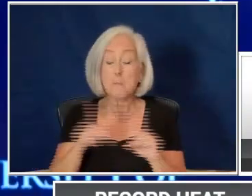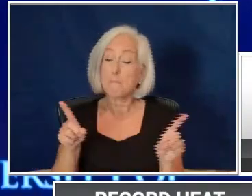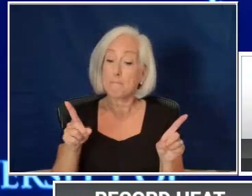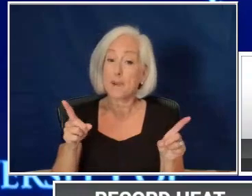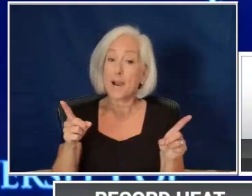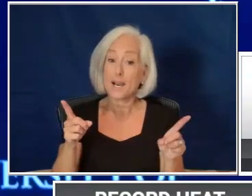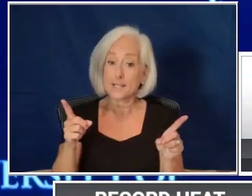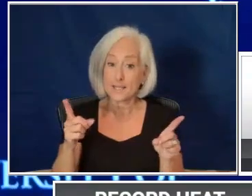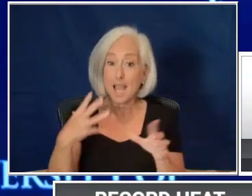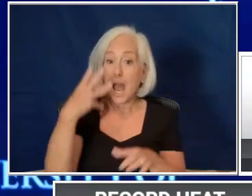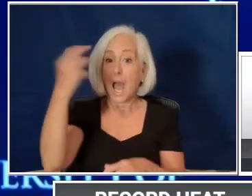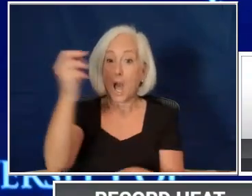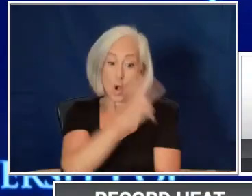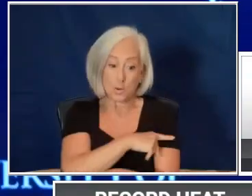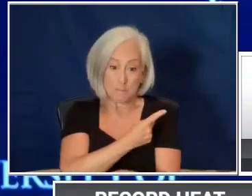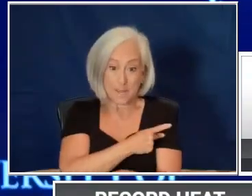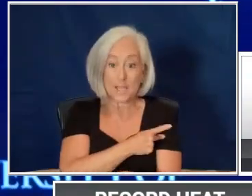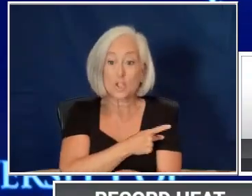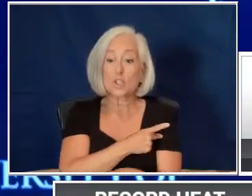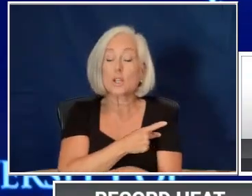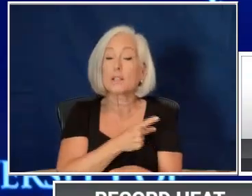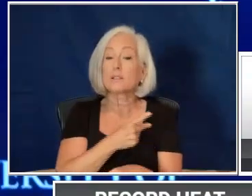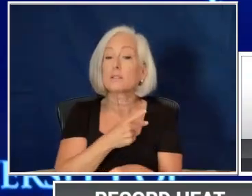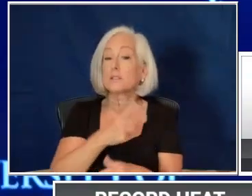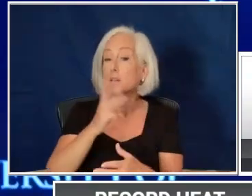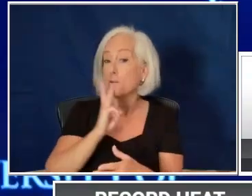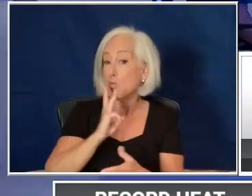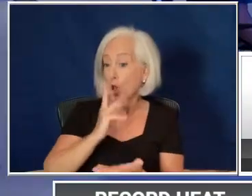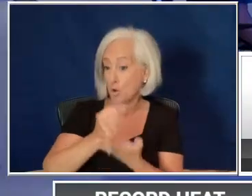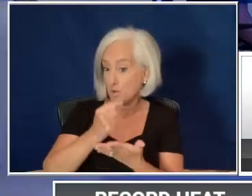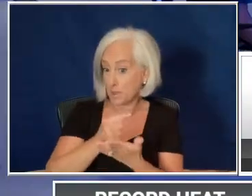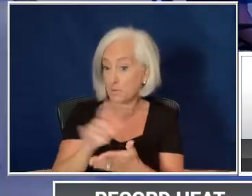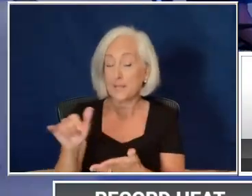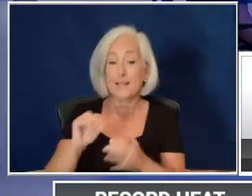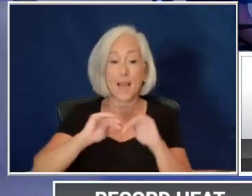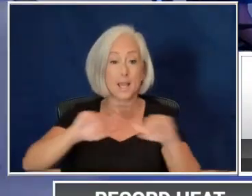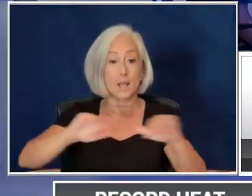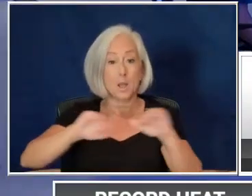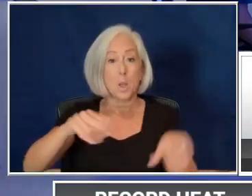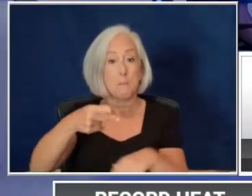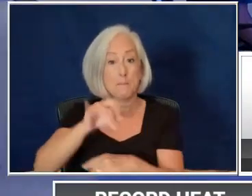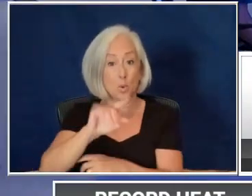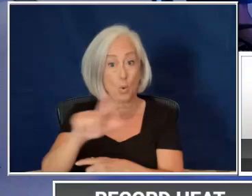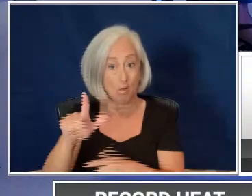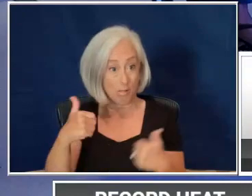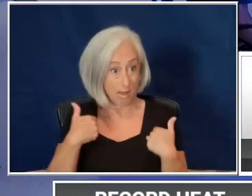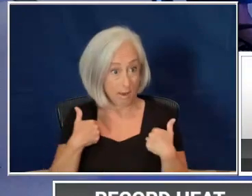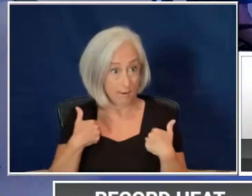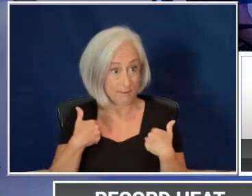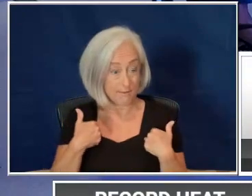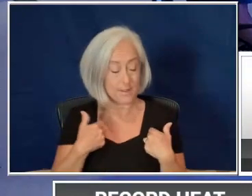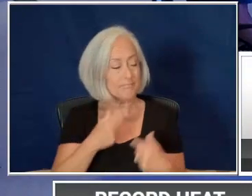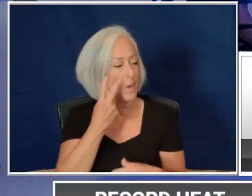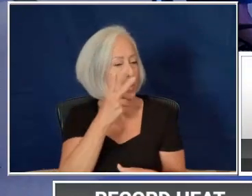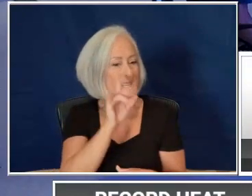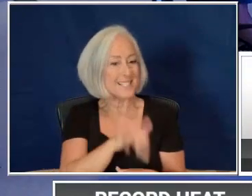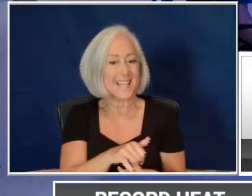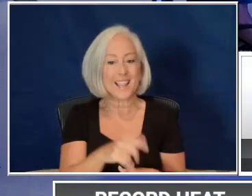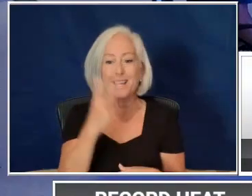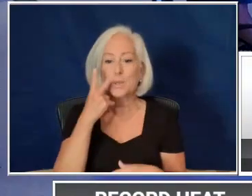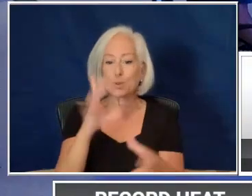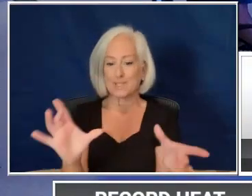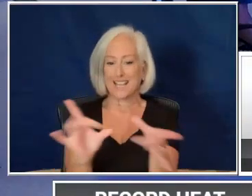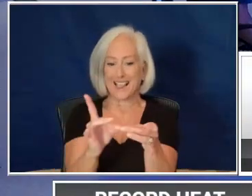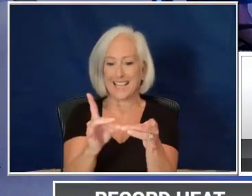like aquatic therapy at pools and things that you can do in the water. Okay, yeah, we've seen that a lot. Bit.ly link on the screen for more information. Check